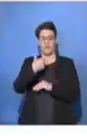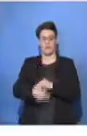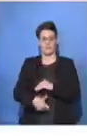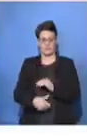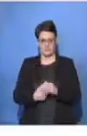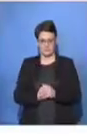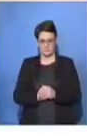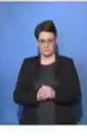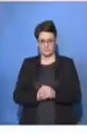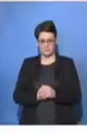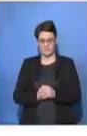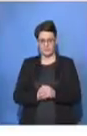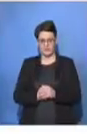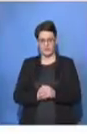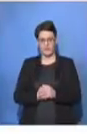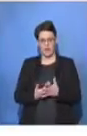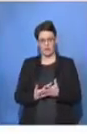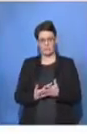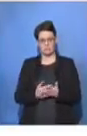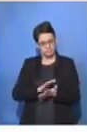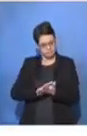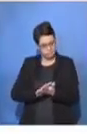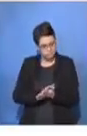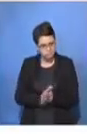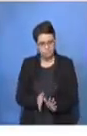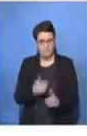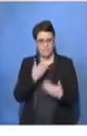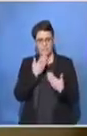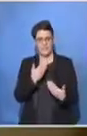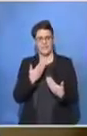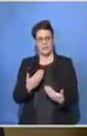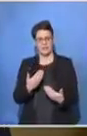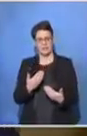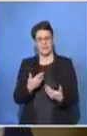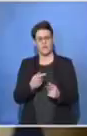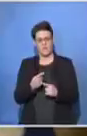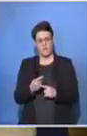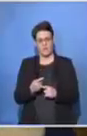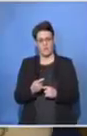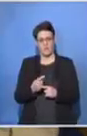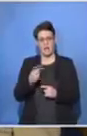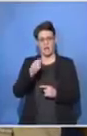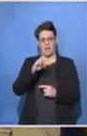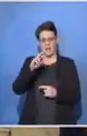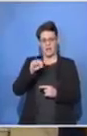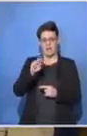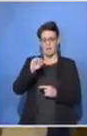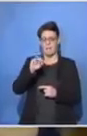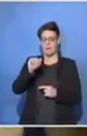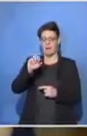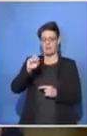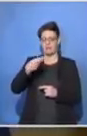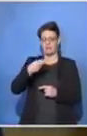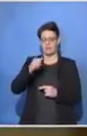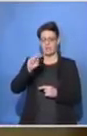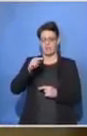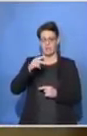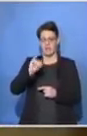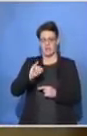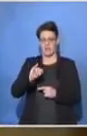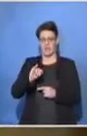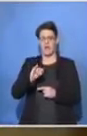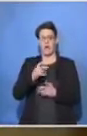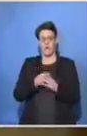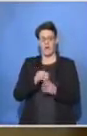by expressing our profound gratitude to His Excellency Glenn Mashinini, Chairperson of the Independent